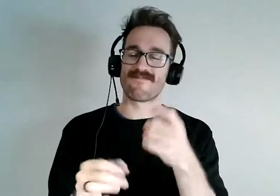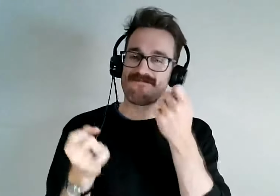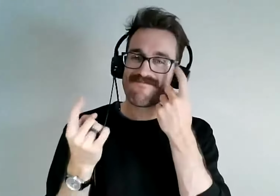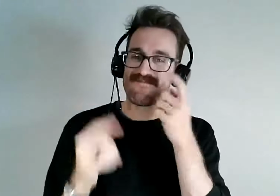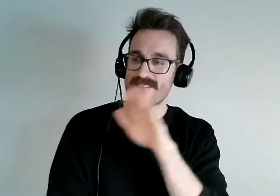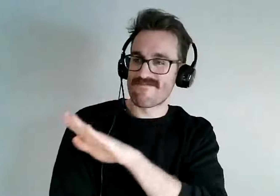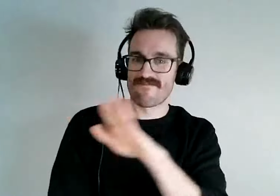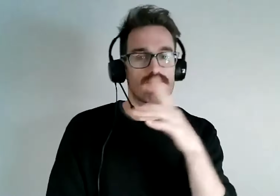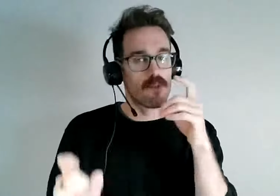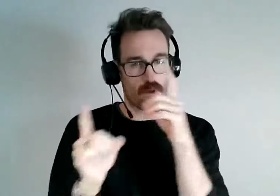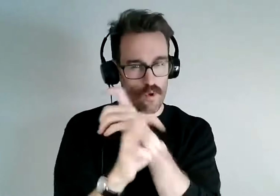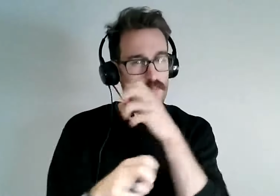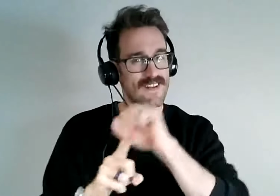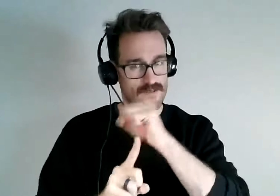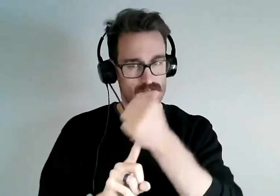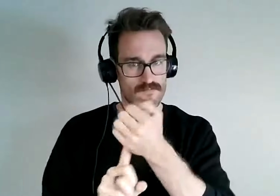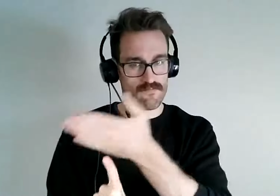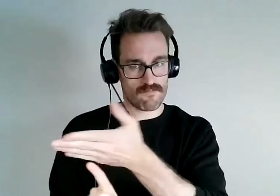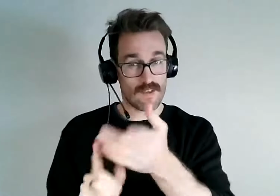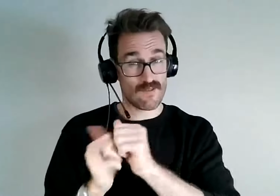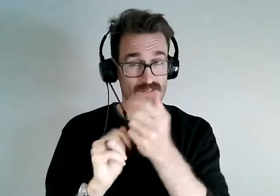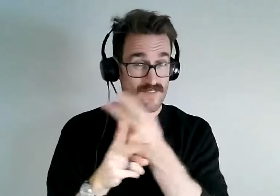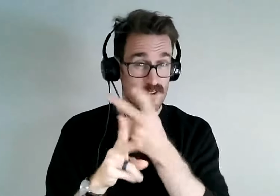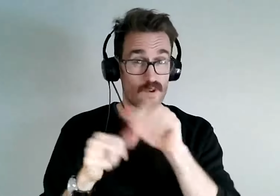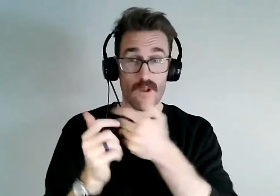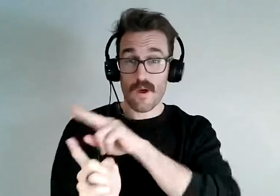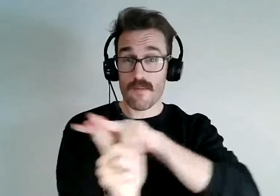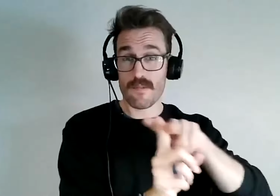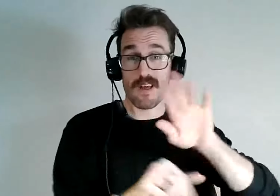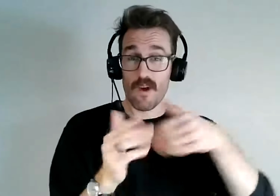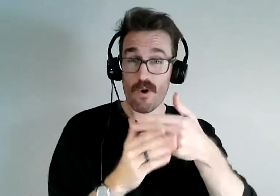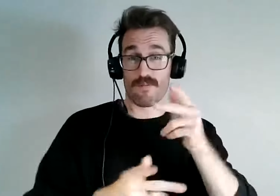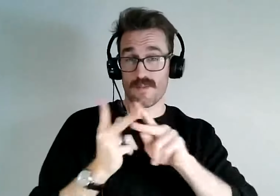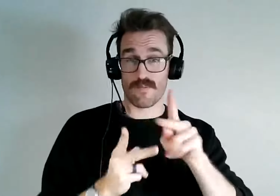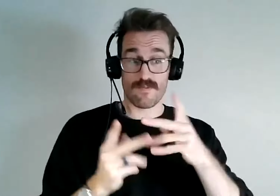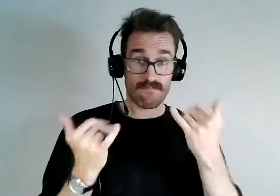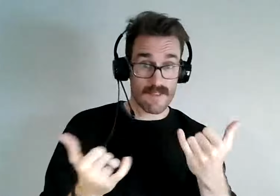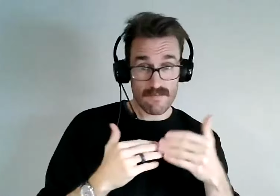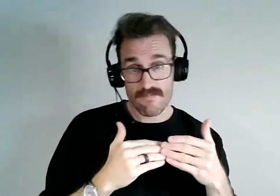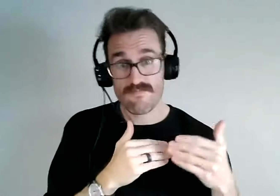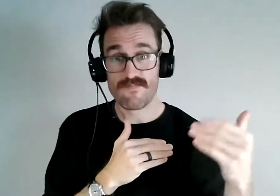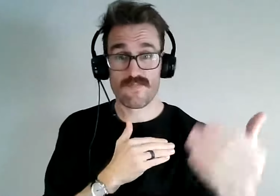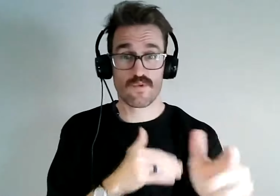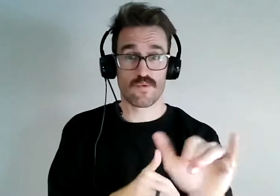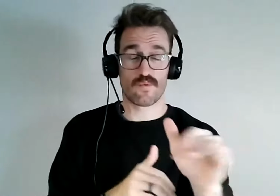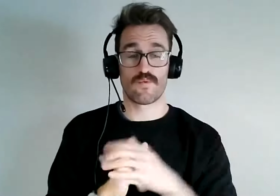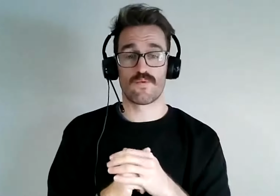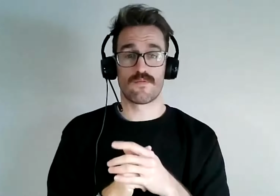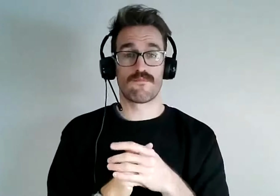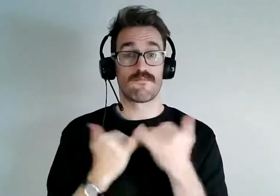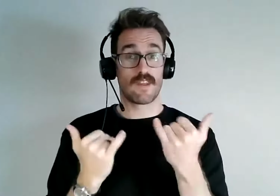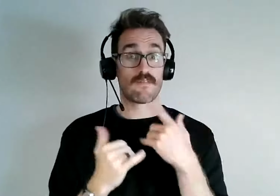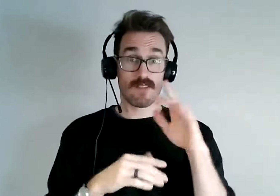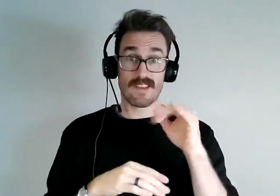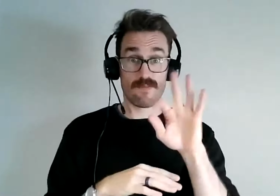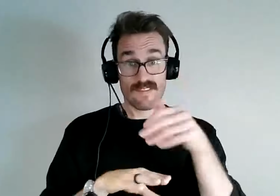that's there and to figure things out for all of us in the future. So that's why when we look at a convention, it's really important to think of